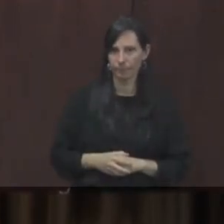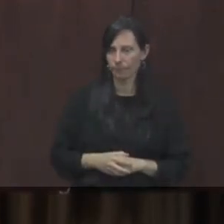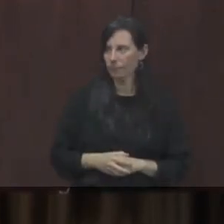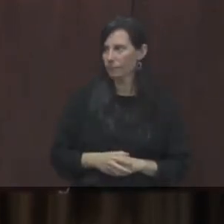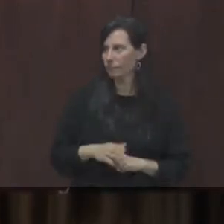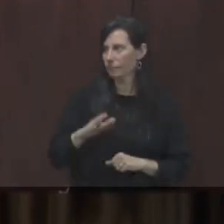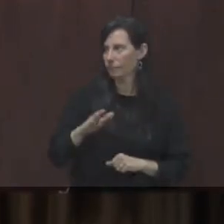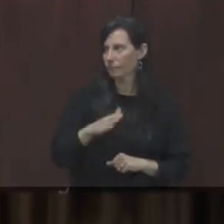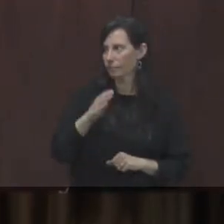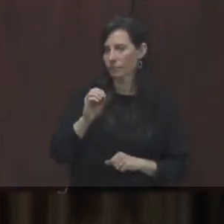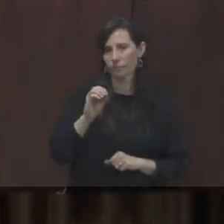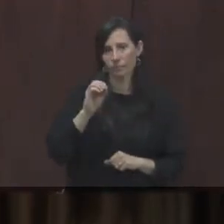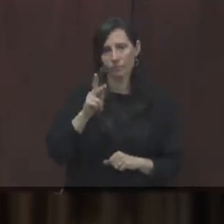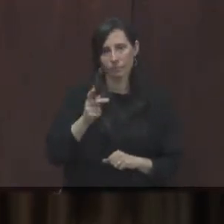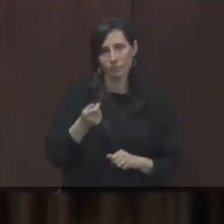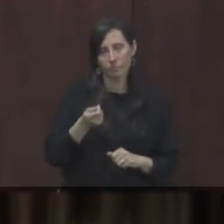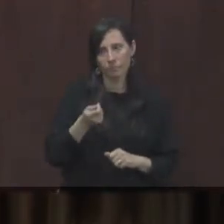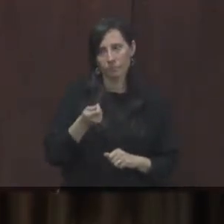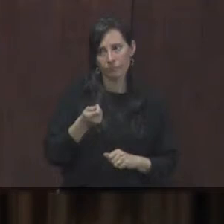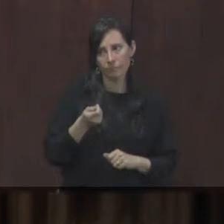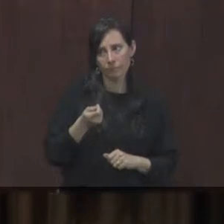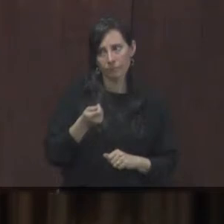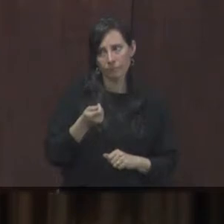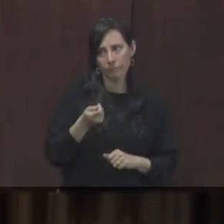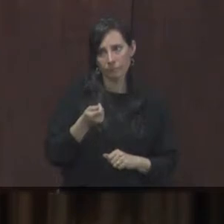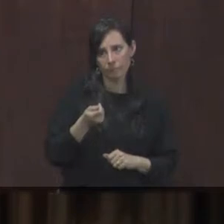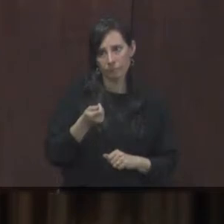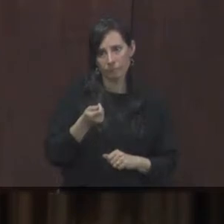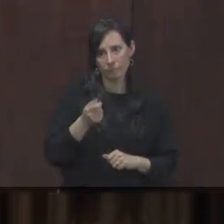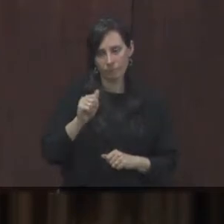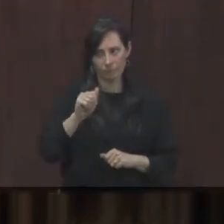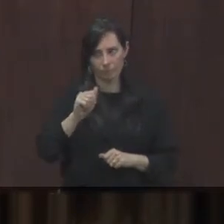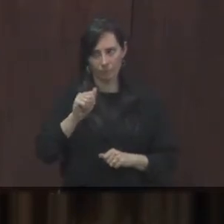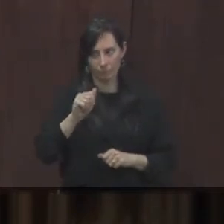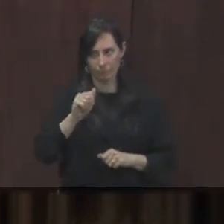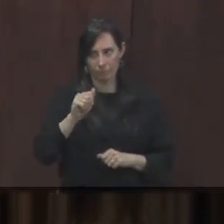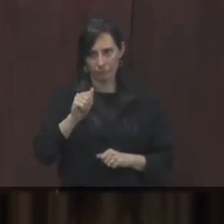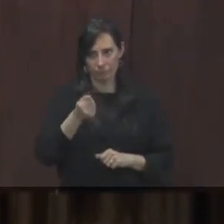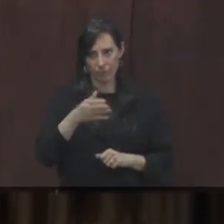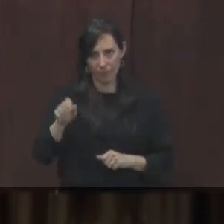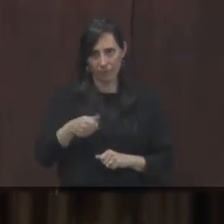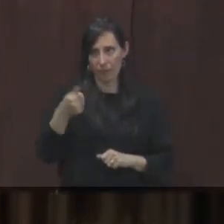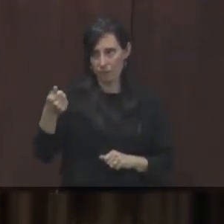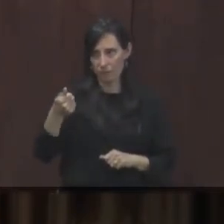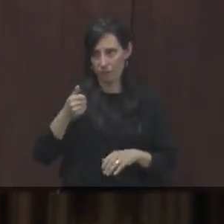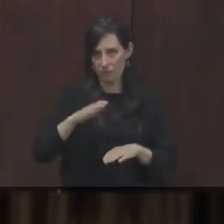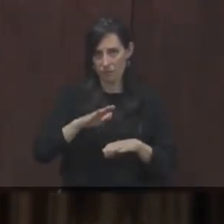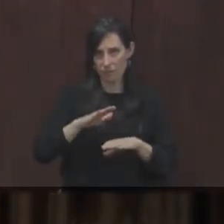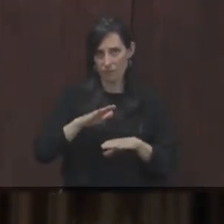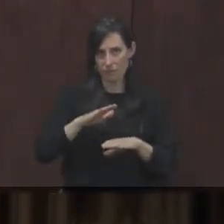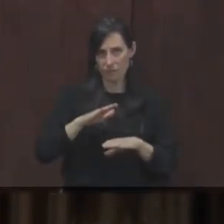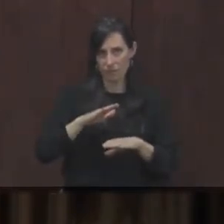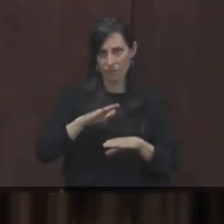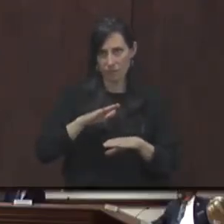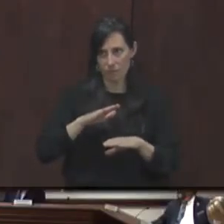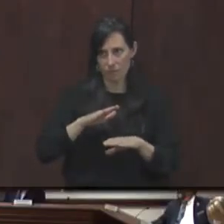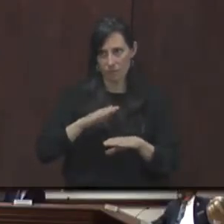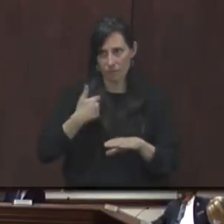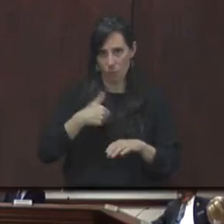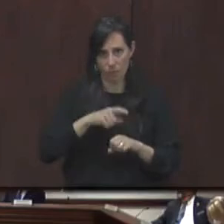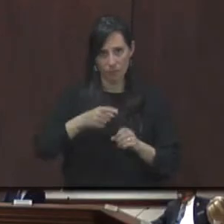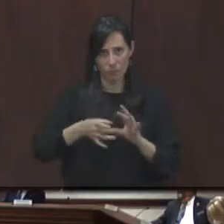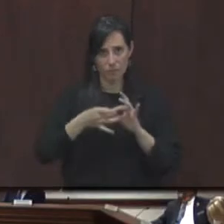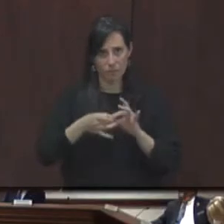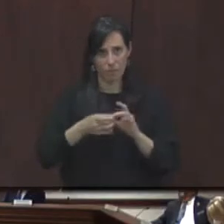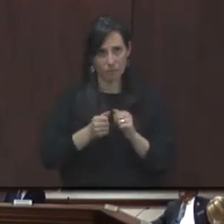there any other items on this agenda item? And I realize we took more time on this, but I think it's just very important to get this. Anything else we need to cover on this